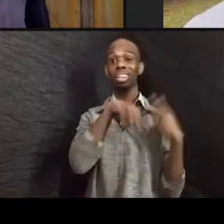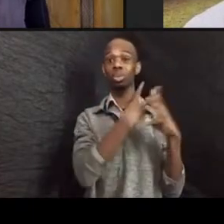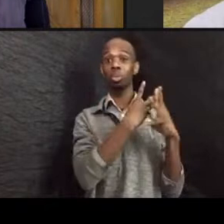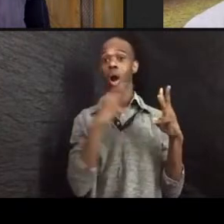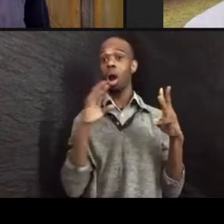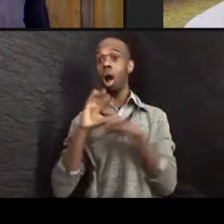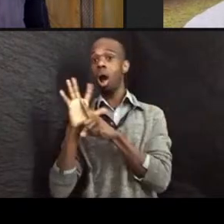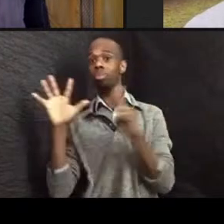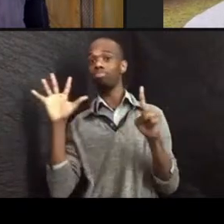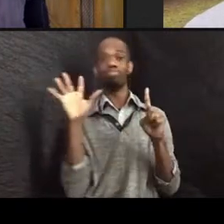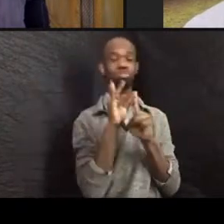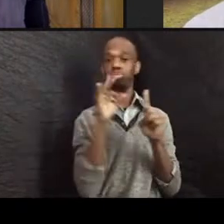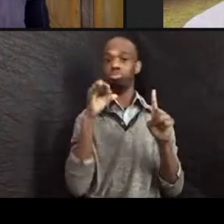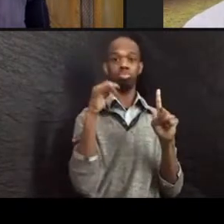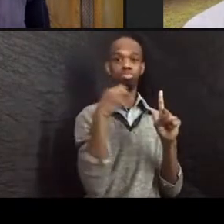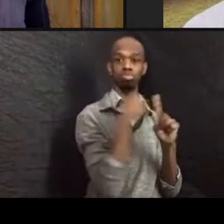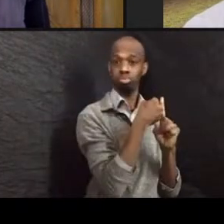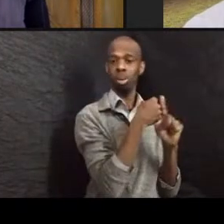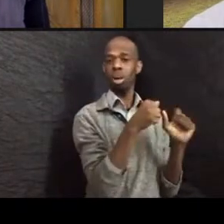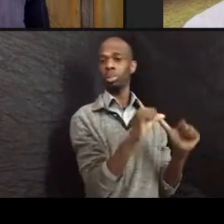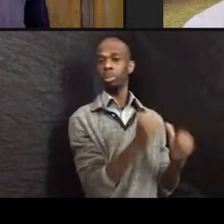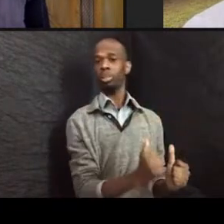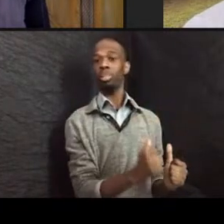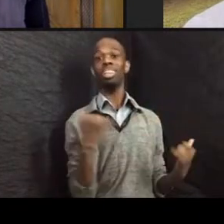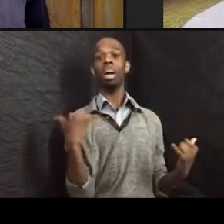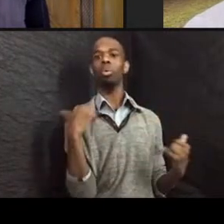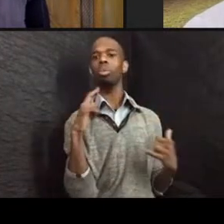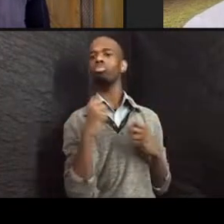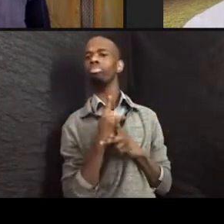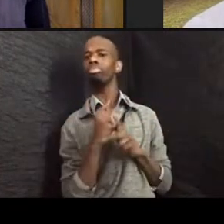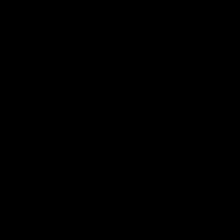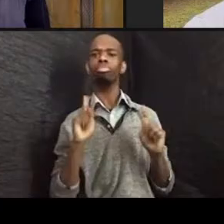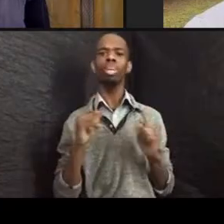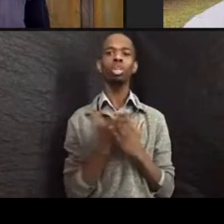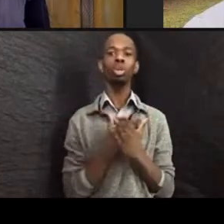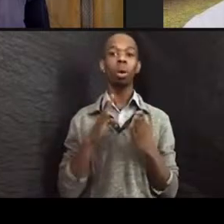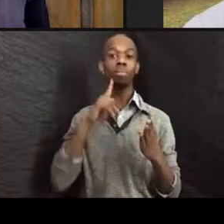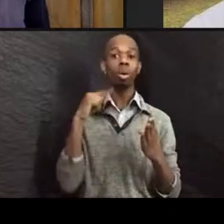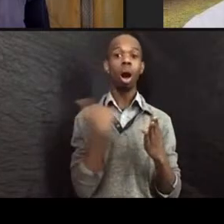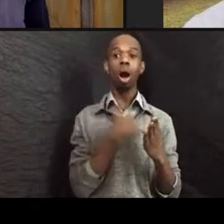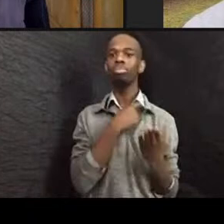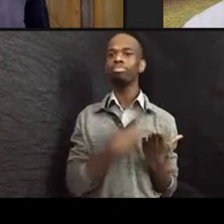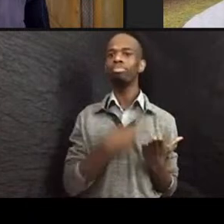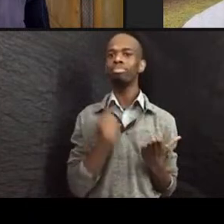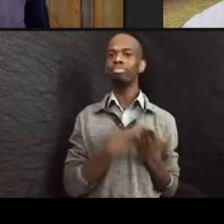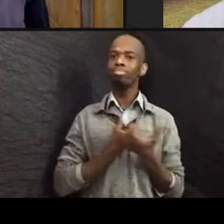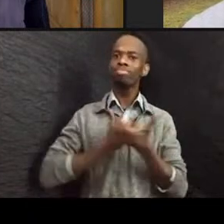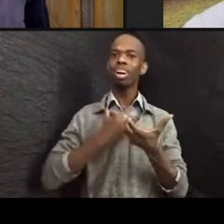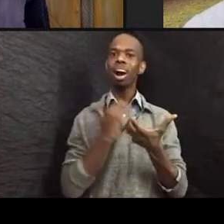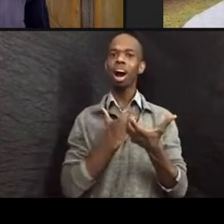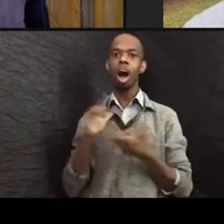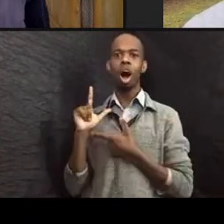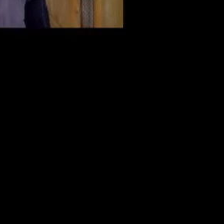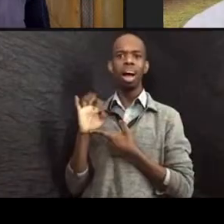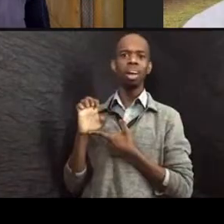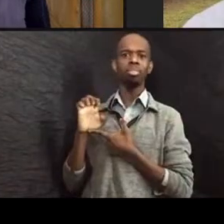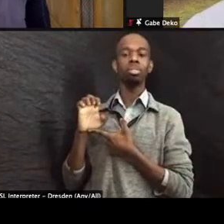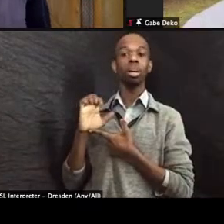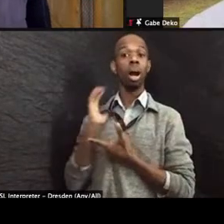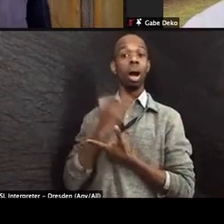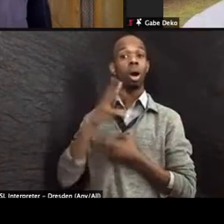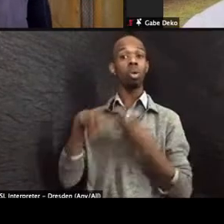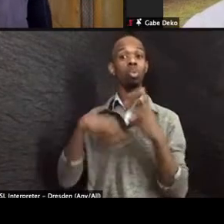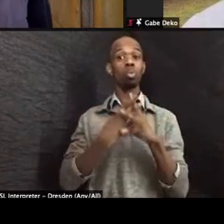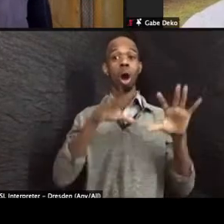dance artists are finding ways to talk about life during this time. Our world was further turned upside down